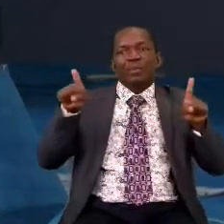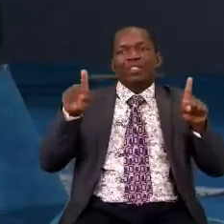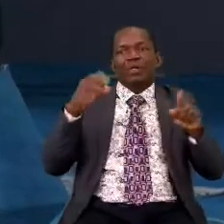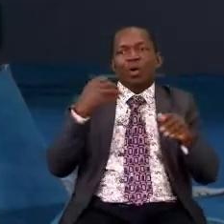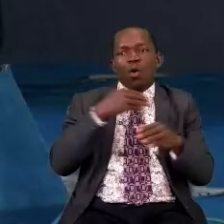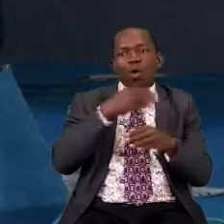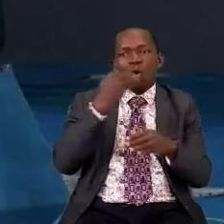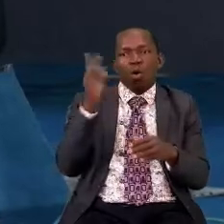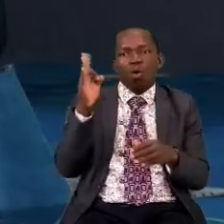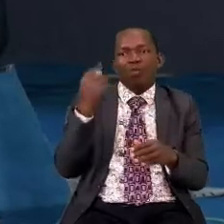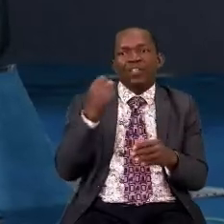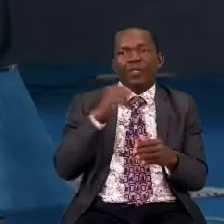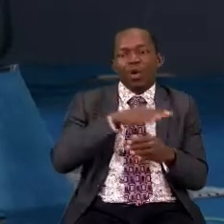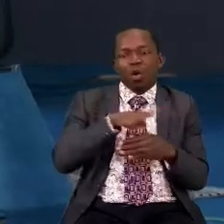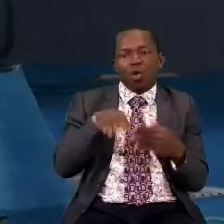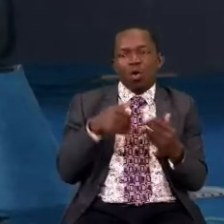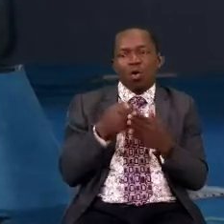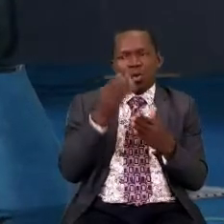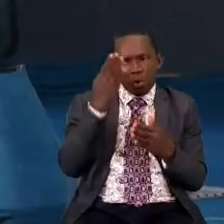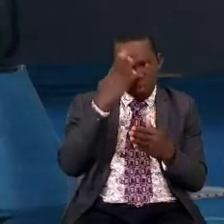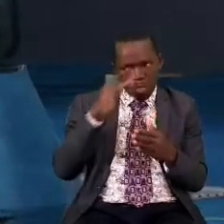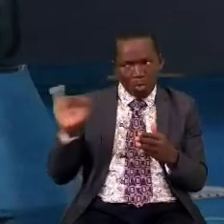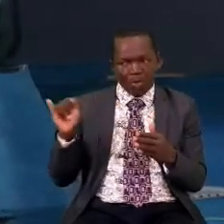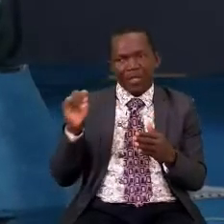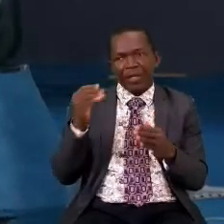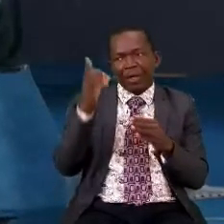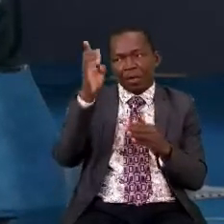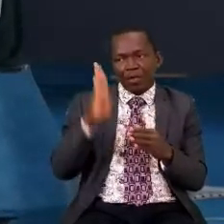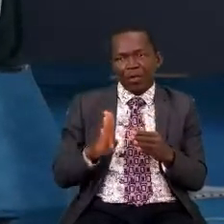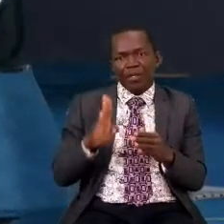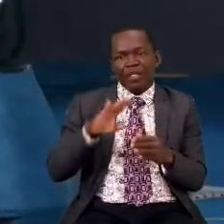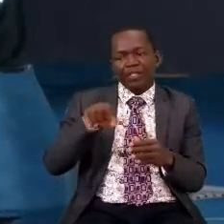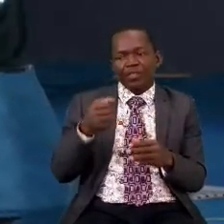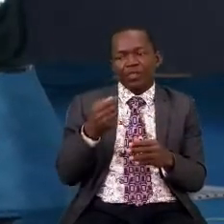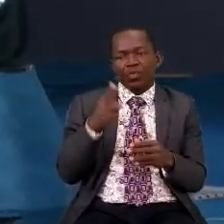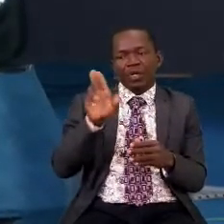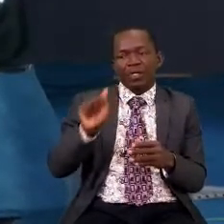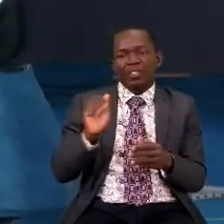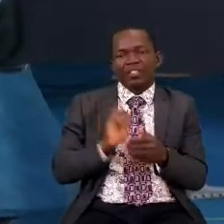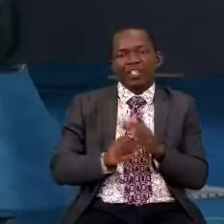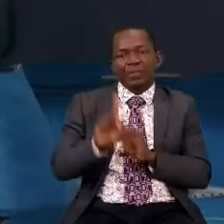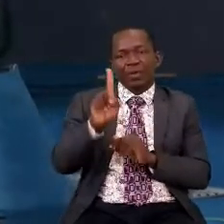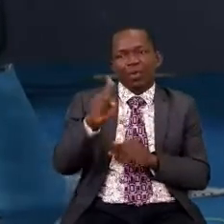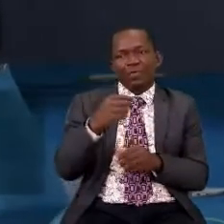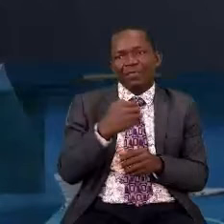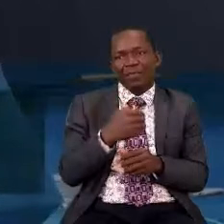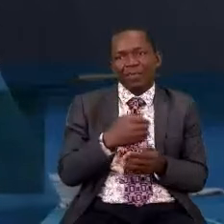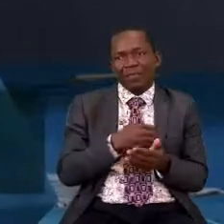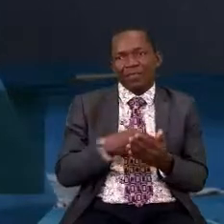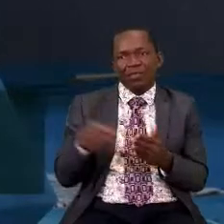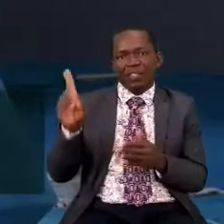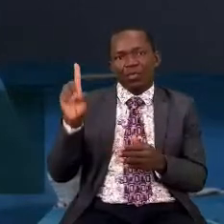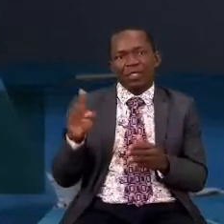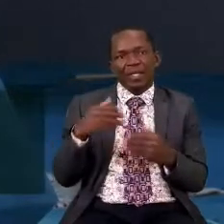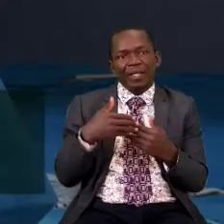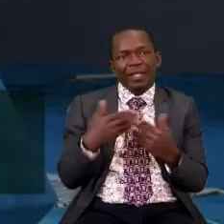now after the death of Moses, the servant of the Lord, it came to pass that the Lord spake